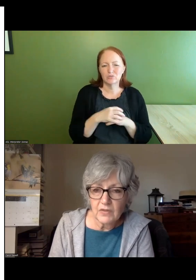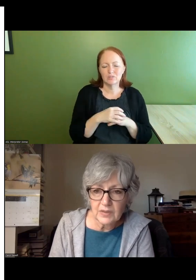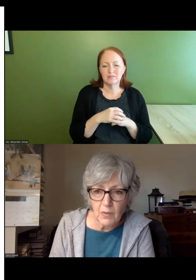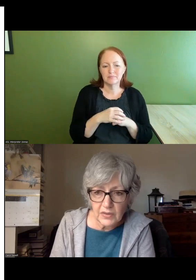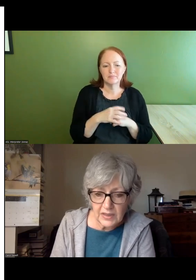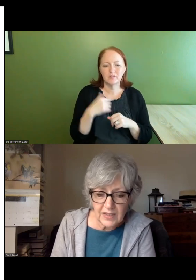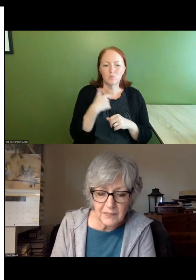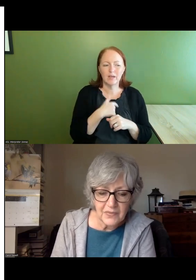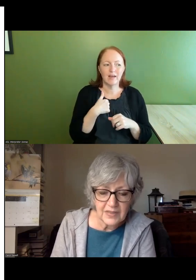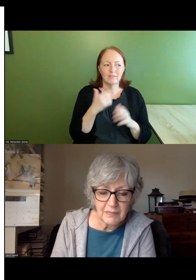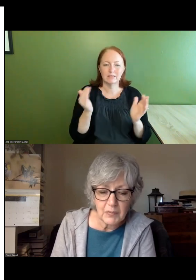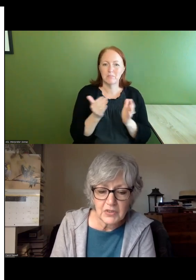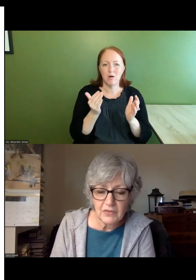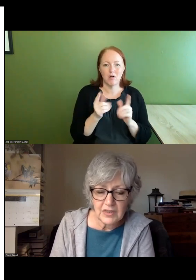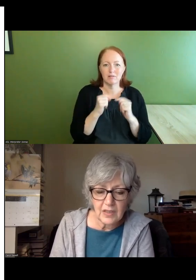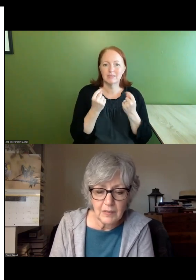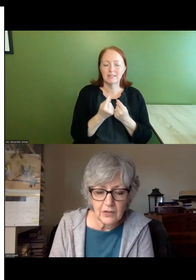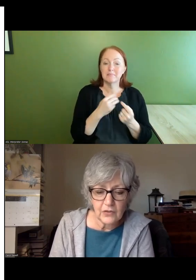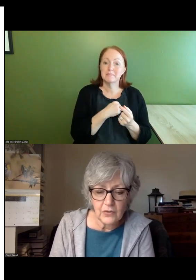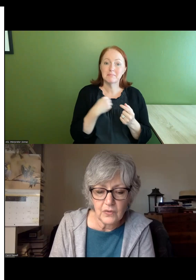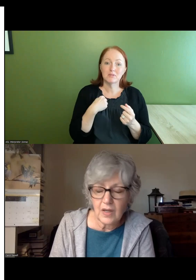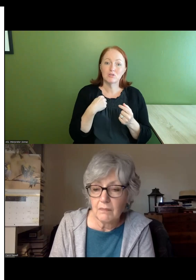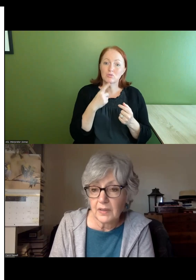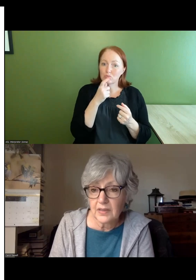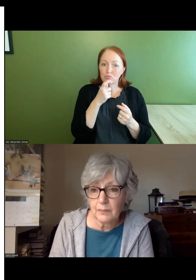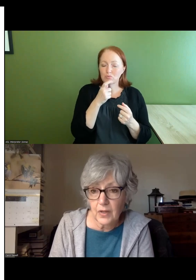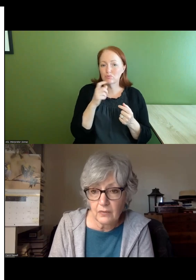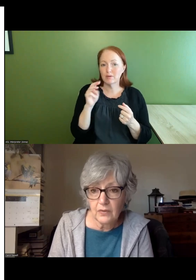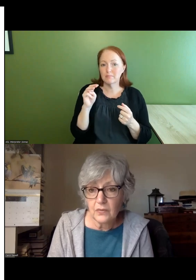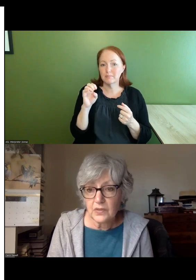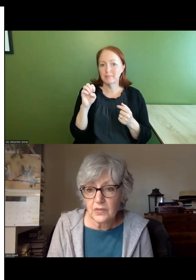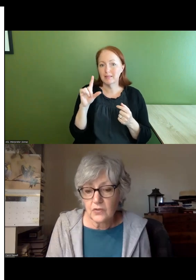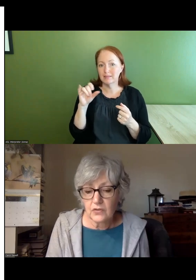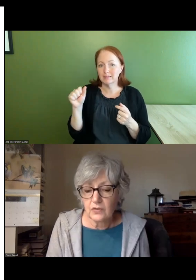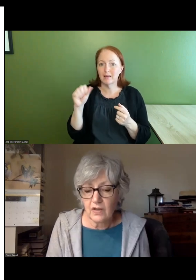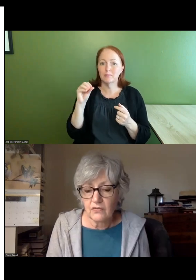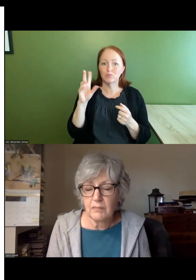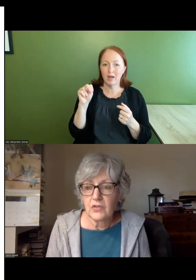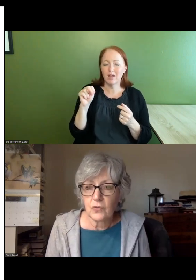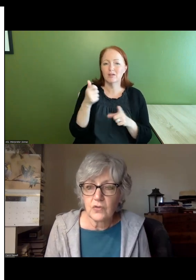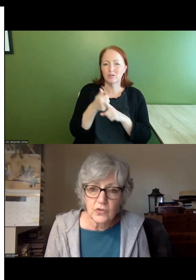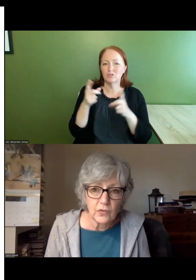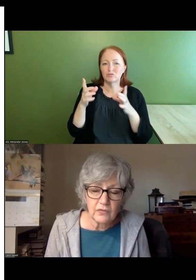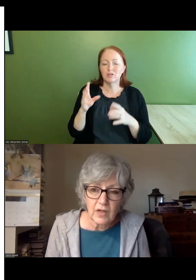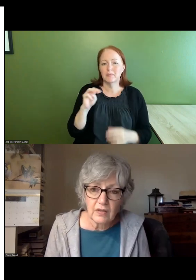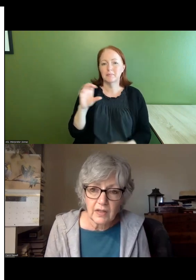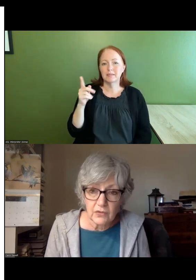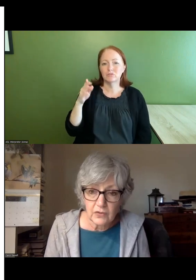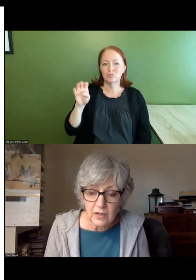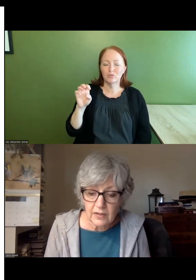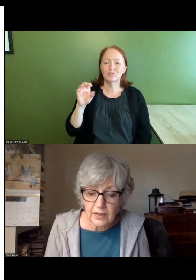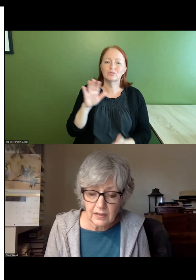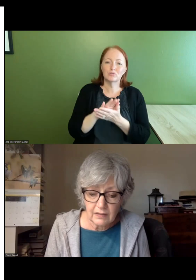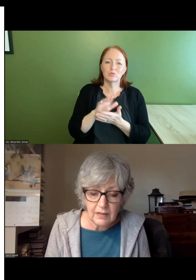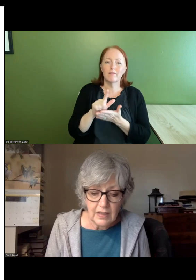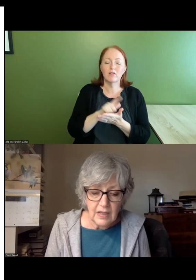We have a small team. The members of the team include Melissa Brown, who's the director of the McGeorge School of Law Elder